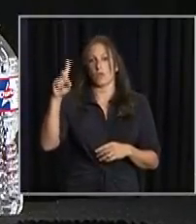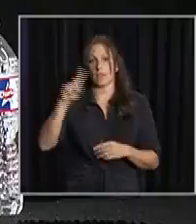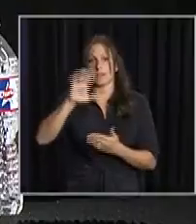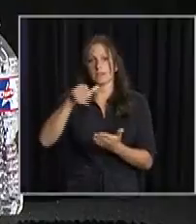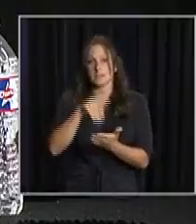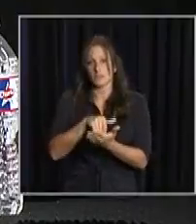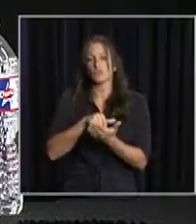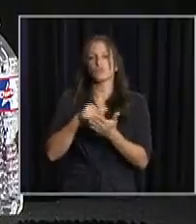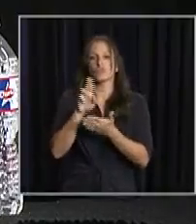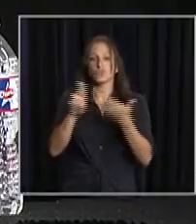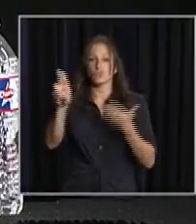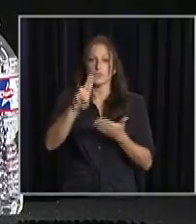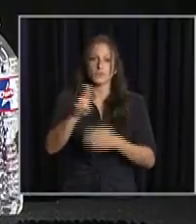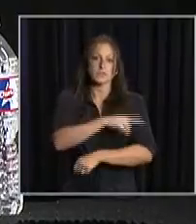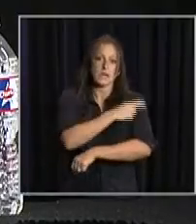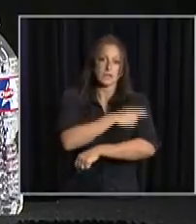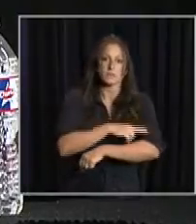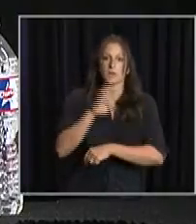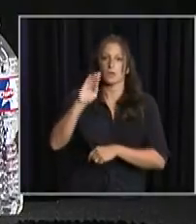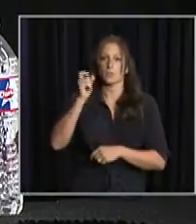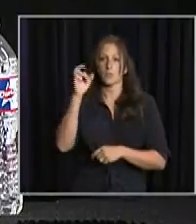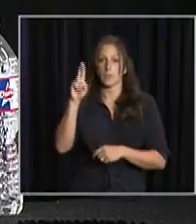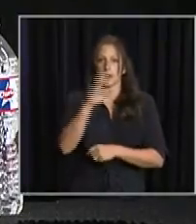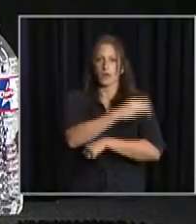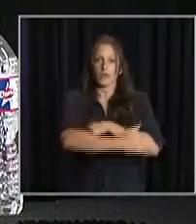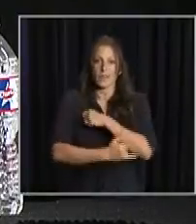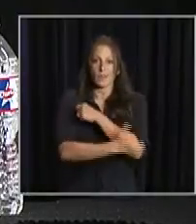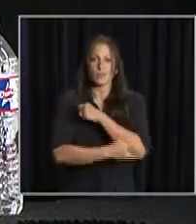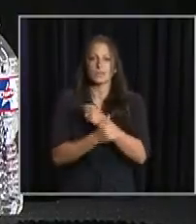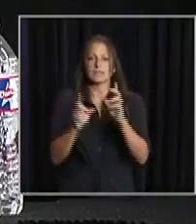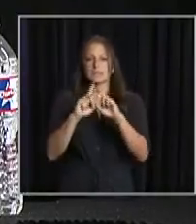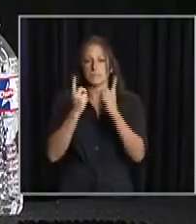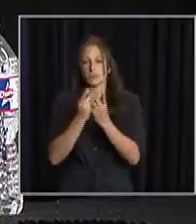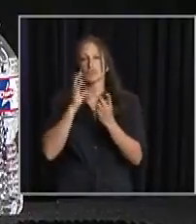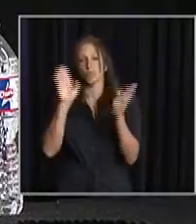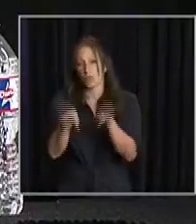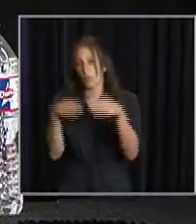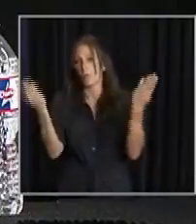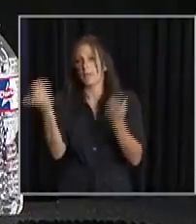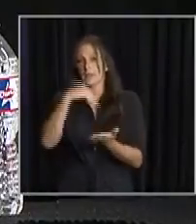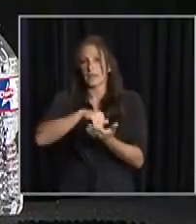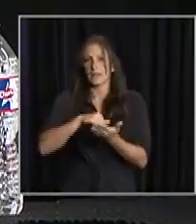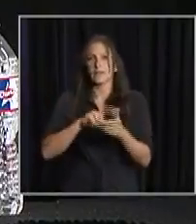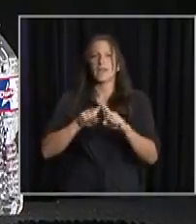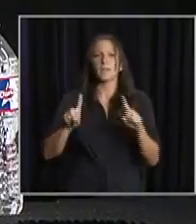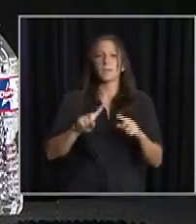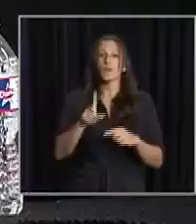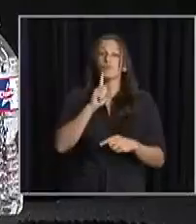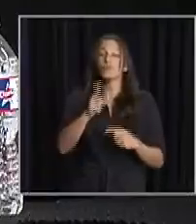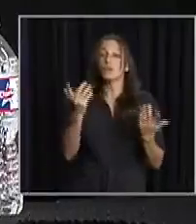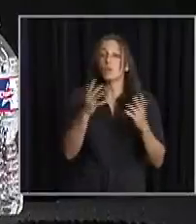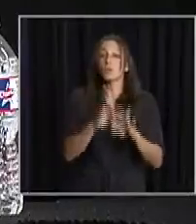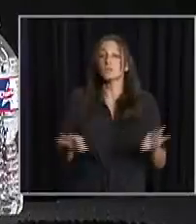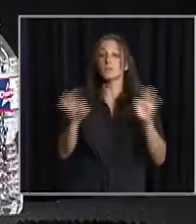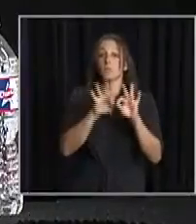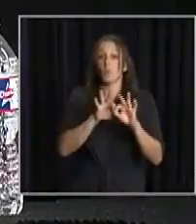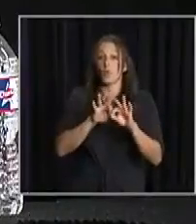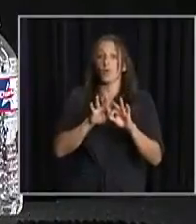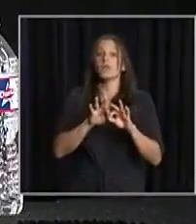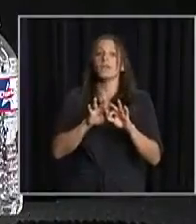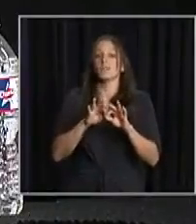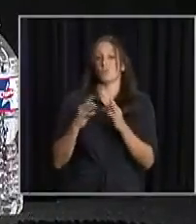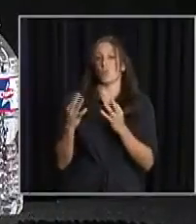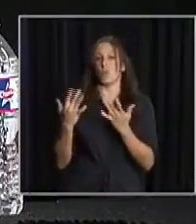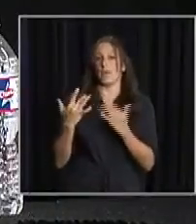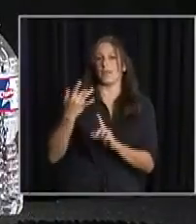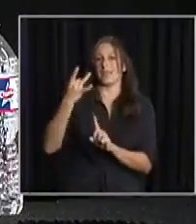County Hospital District, offer them. But it's really, you need to let 8 months expire before you get it. But